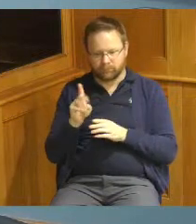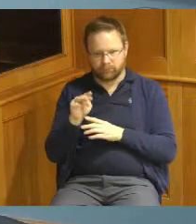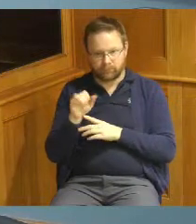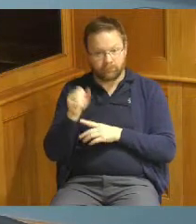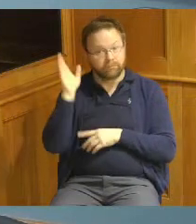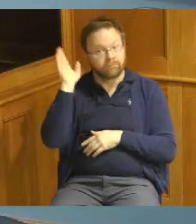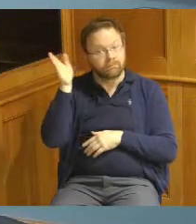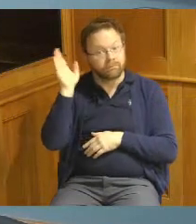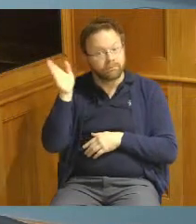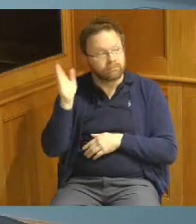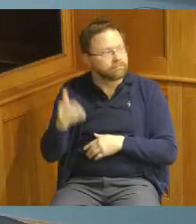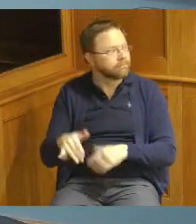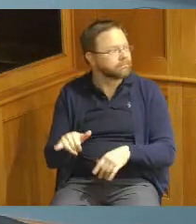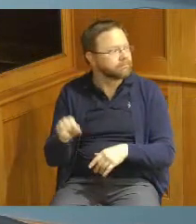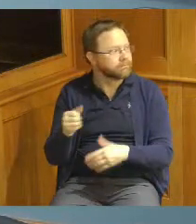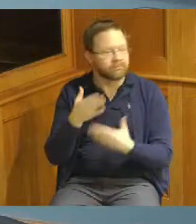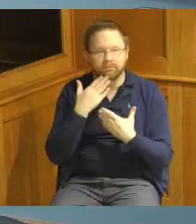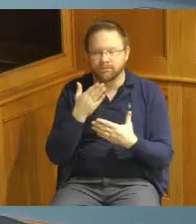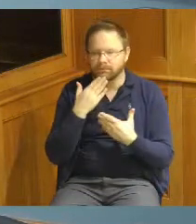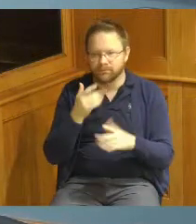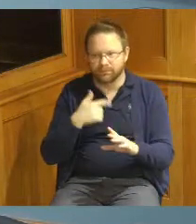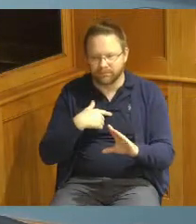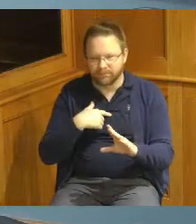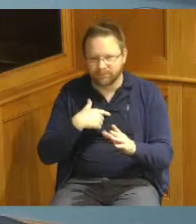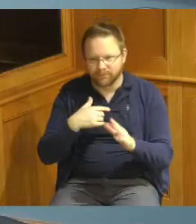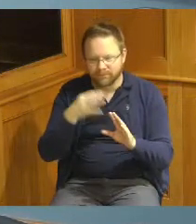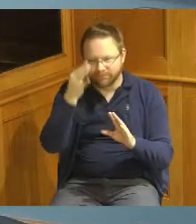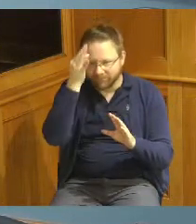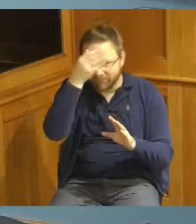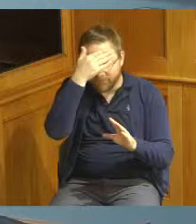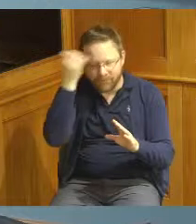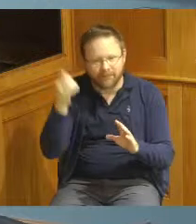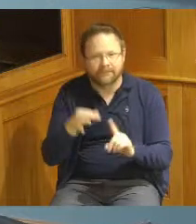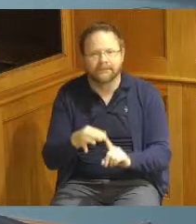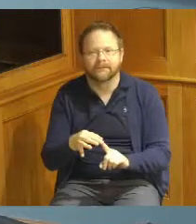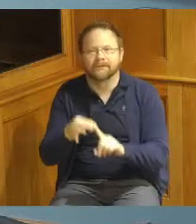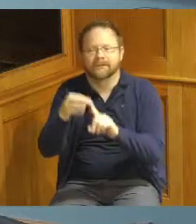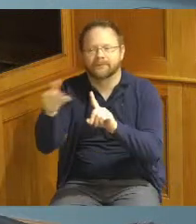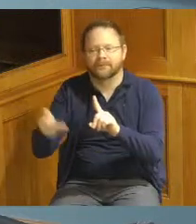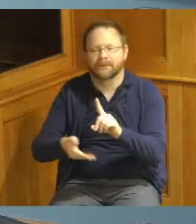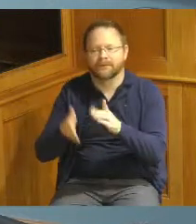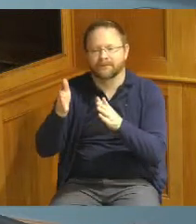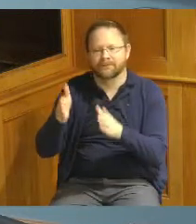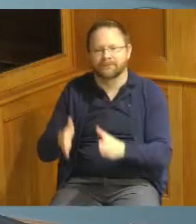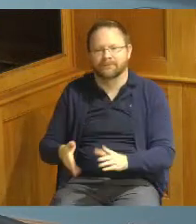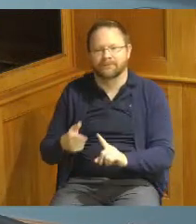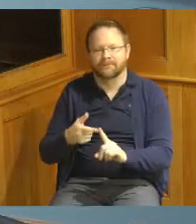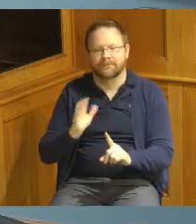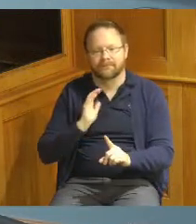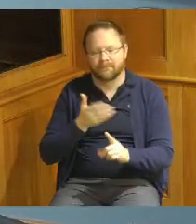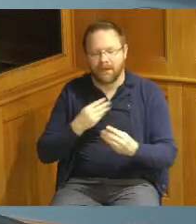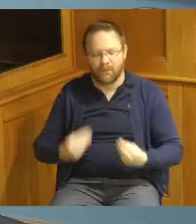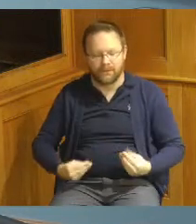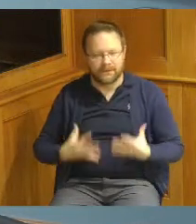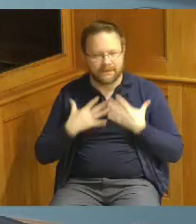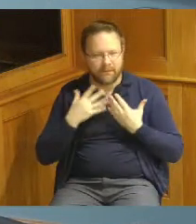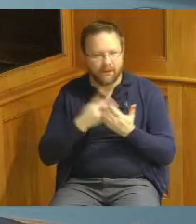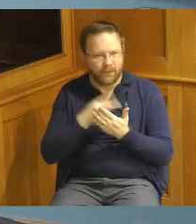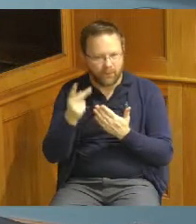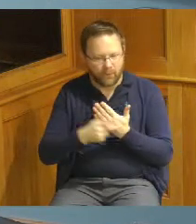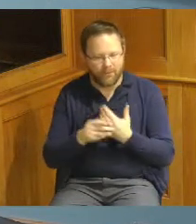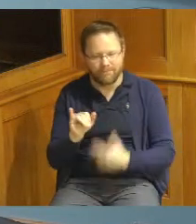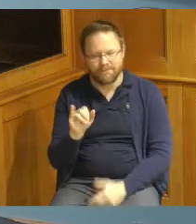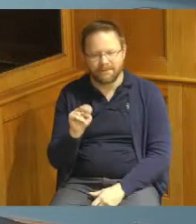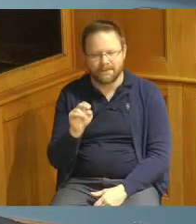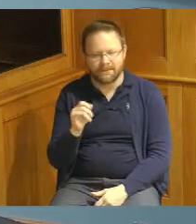presentation. Yes, thank you. How could I forget? We have a very special guest here today from our Inspire initiative, which will be